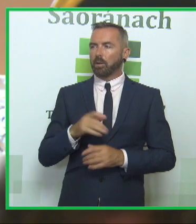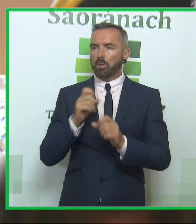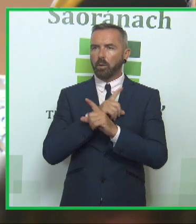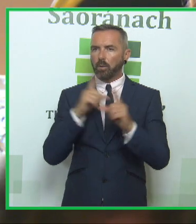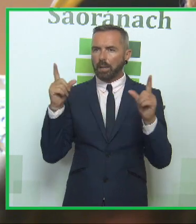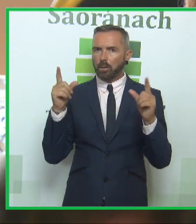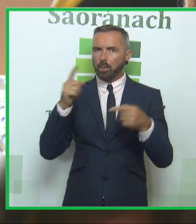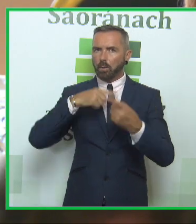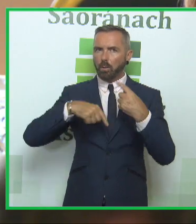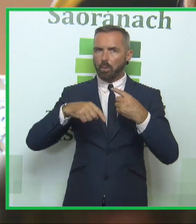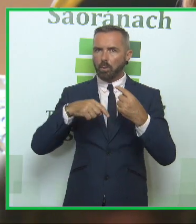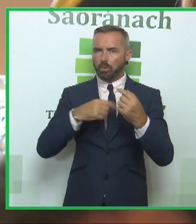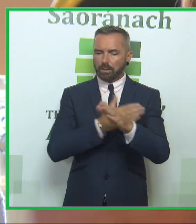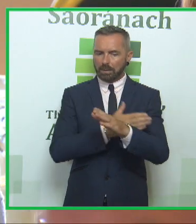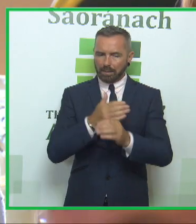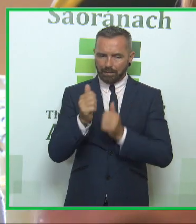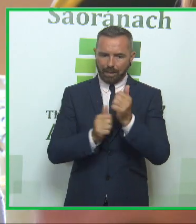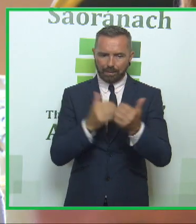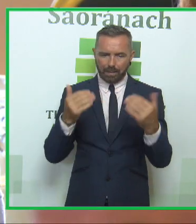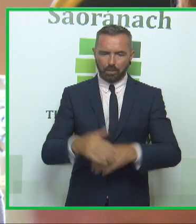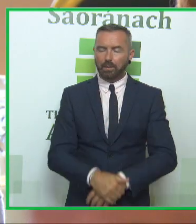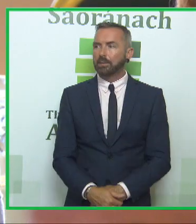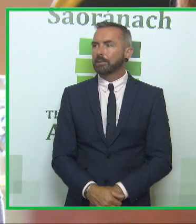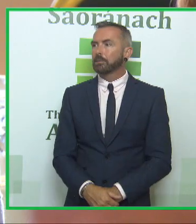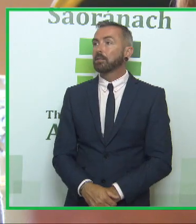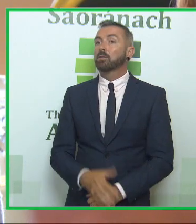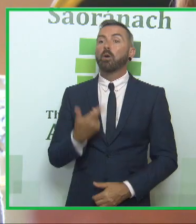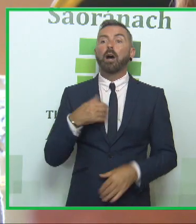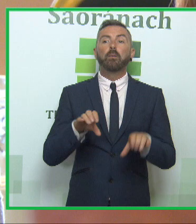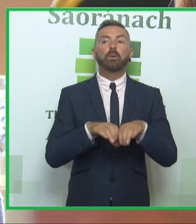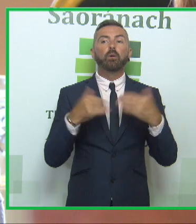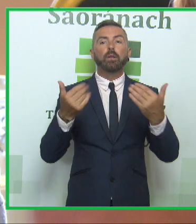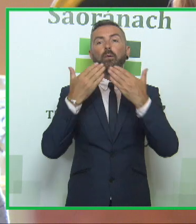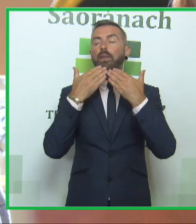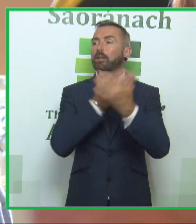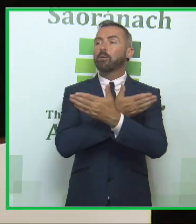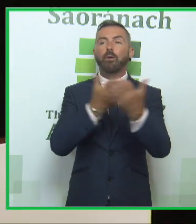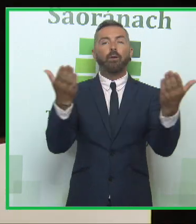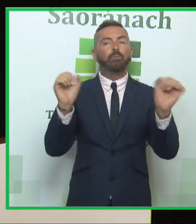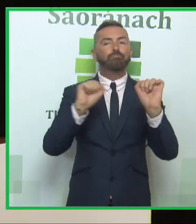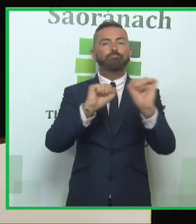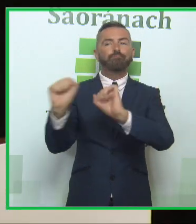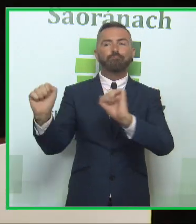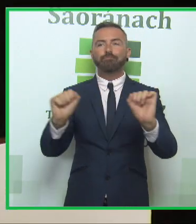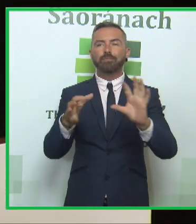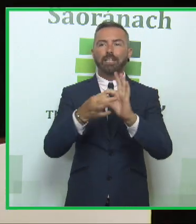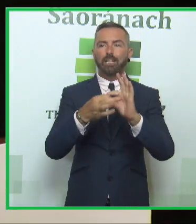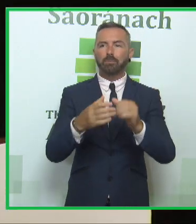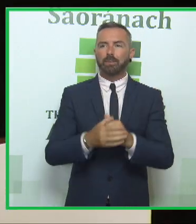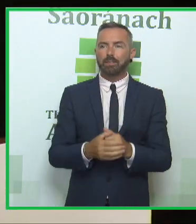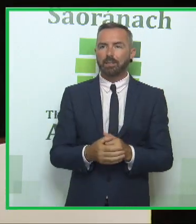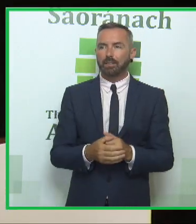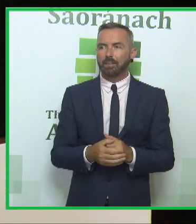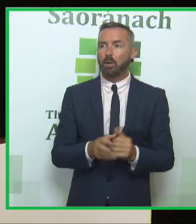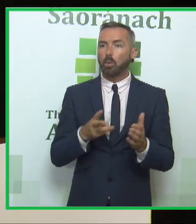get our act together. We really need to. We really need to. So look, I'm going to close and thank you all for your engagement. And when I did the thanks,